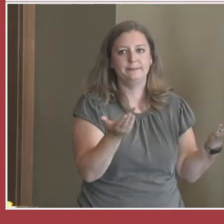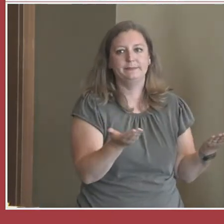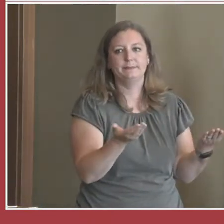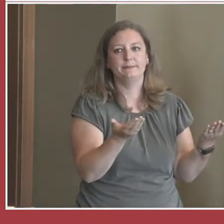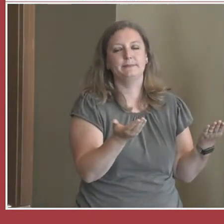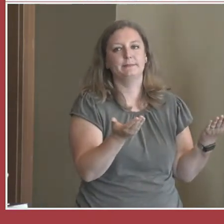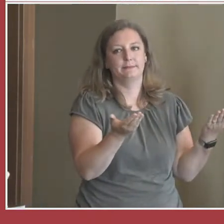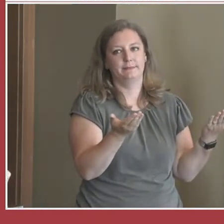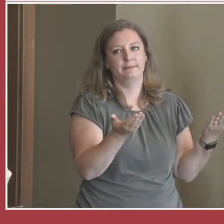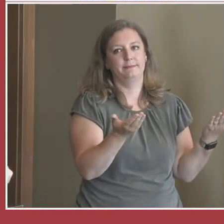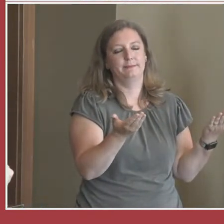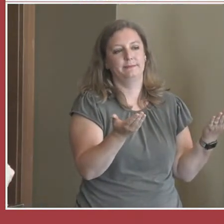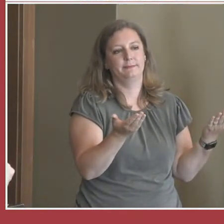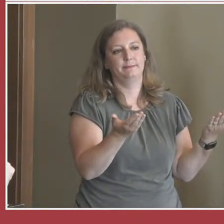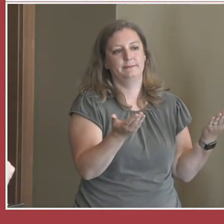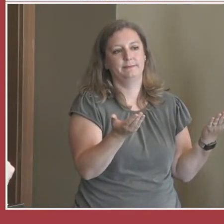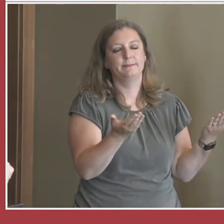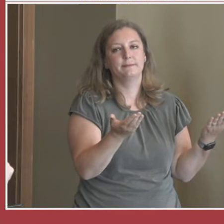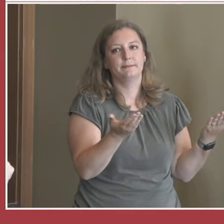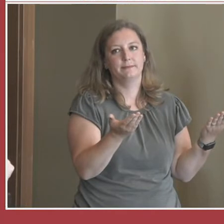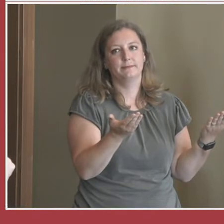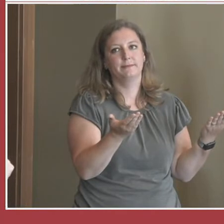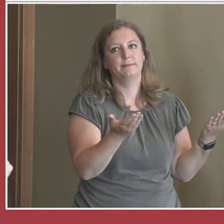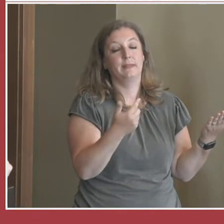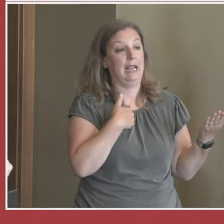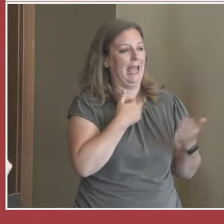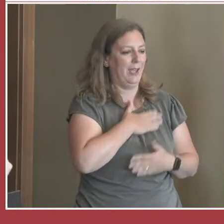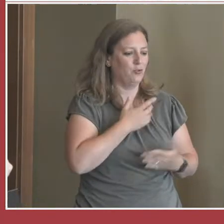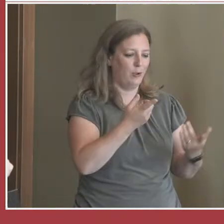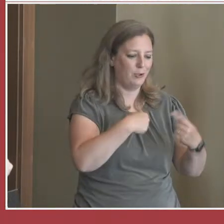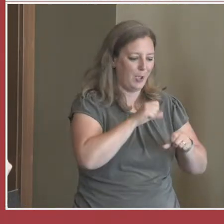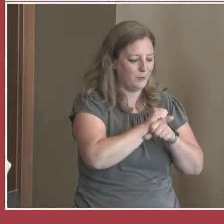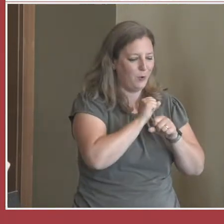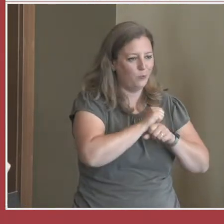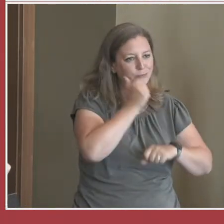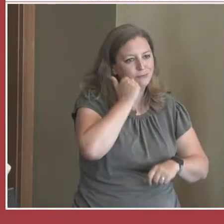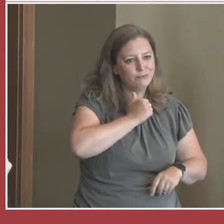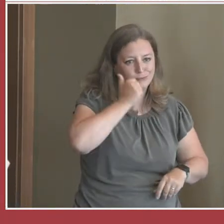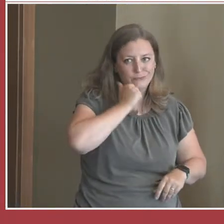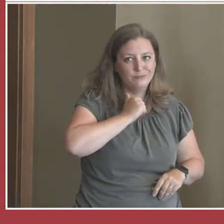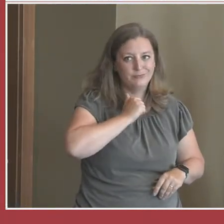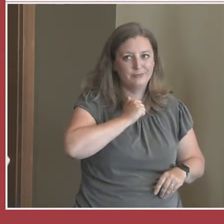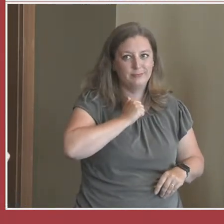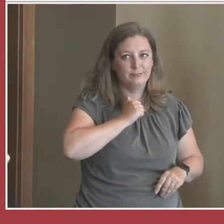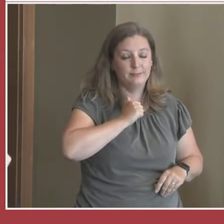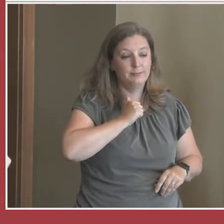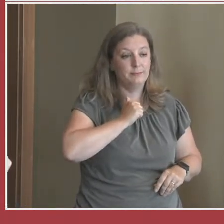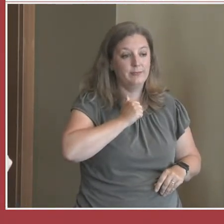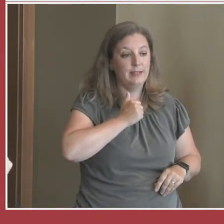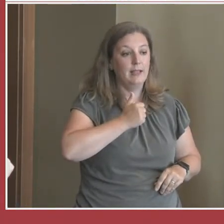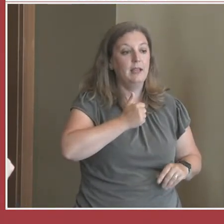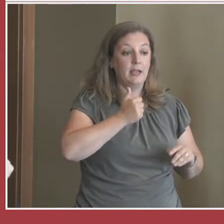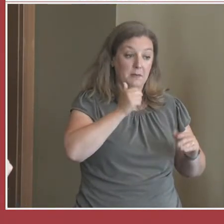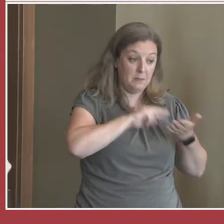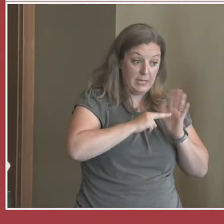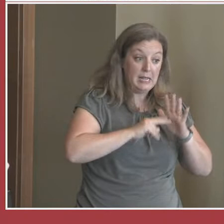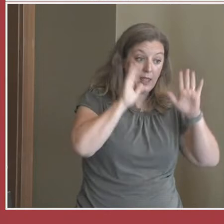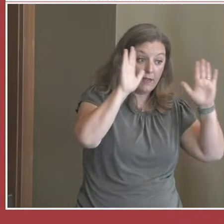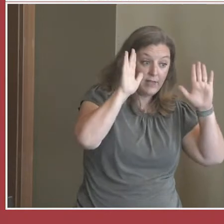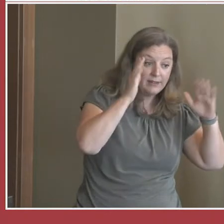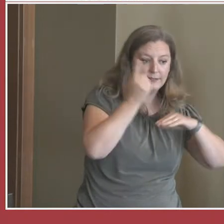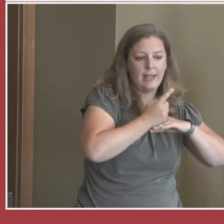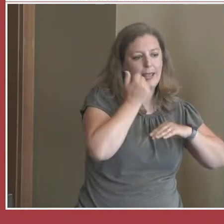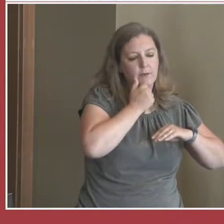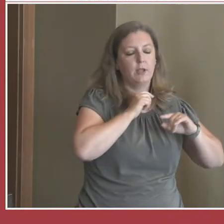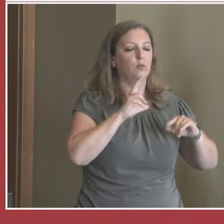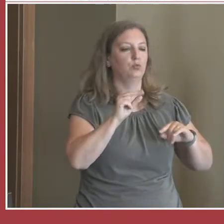know, I tell everybody, you know, I enjoyed coming to work every single day. Not that I had a great day every day, but every day I